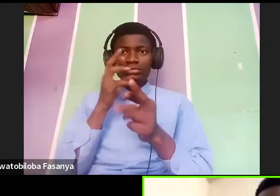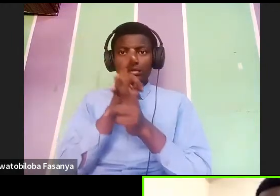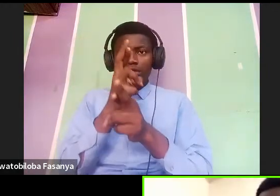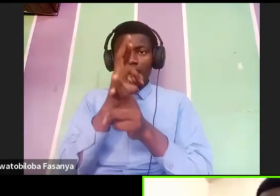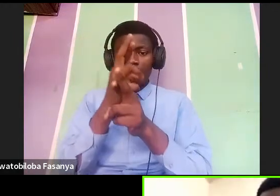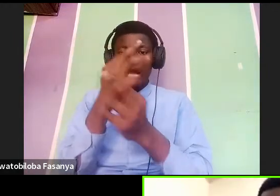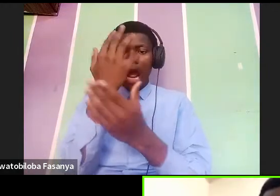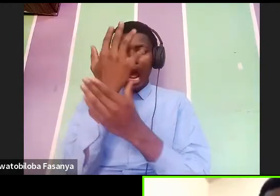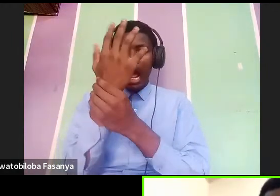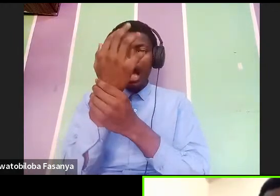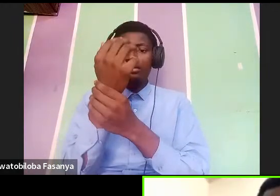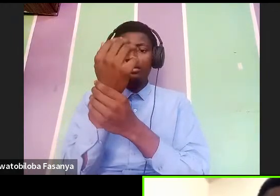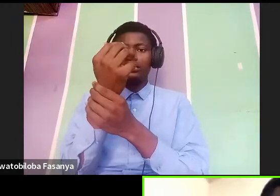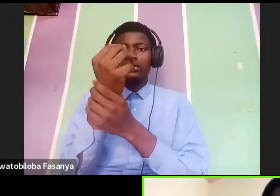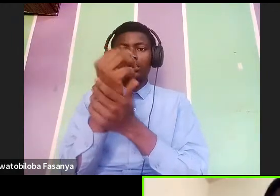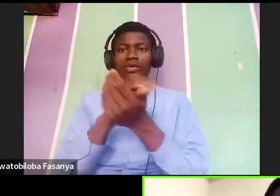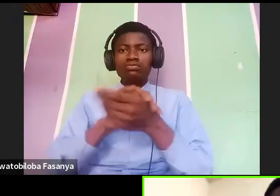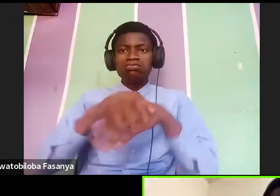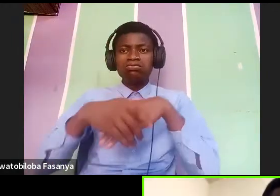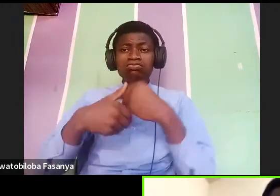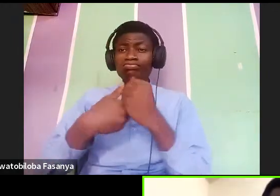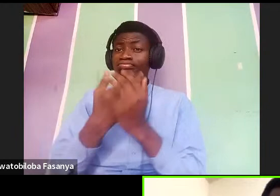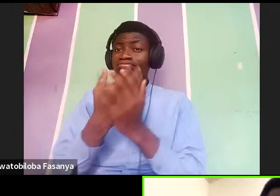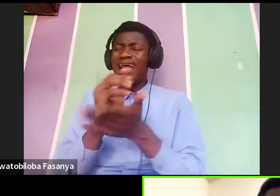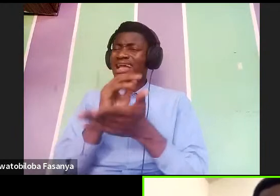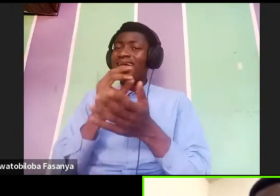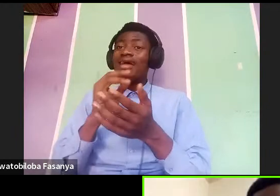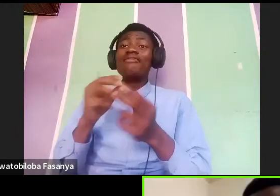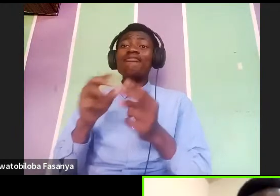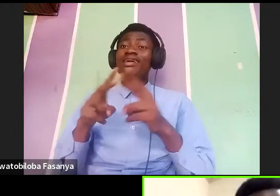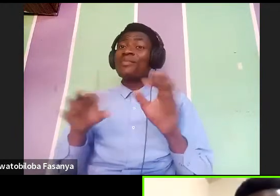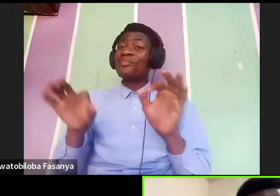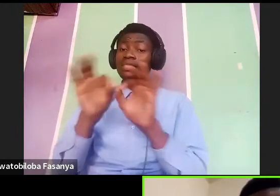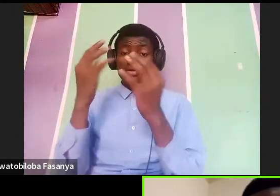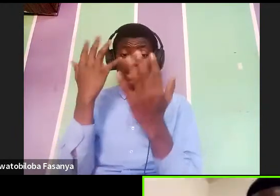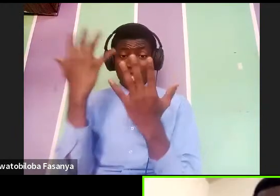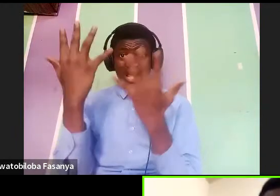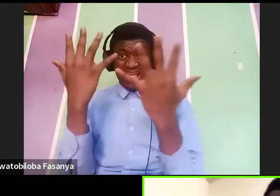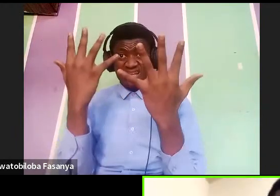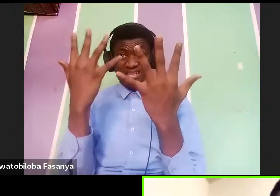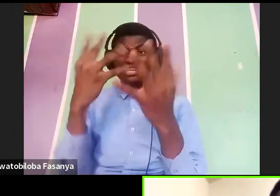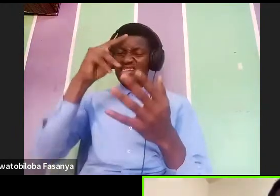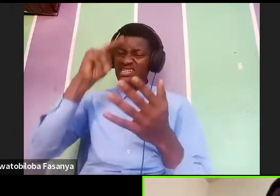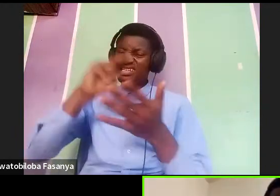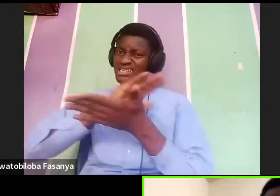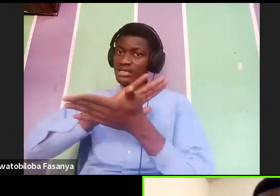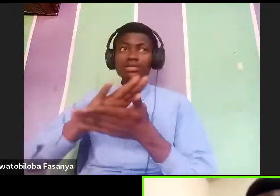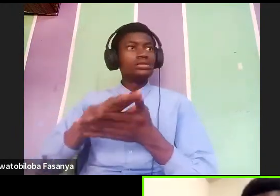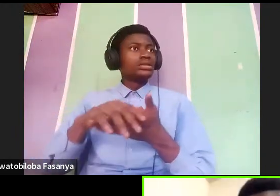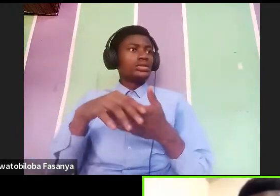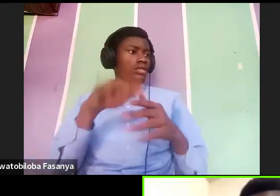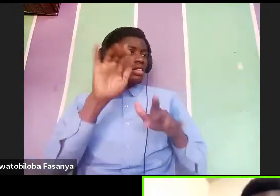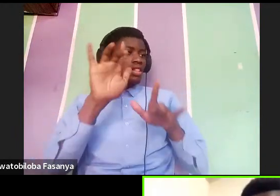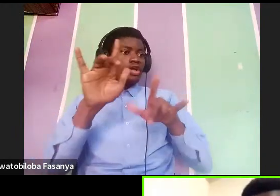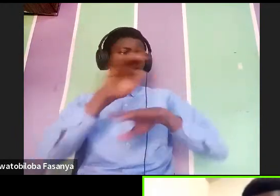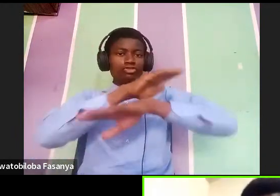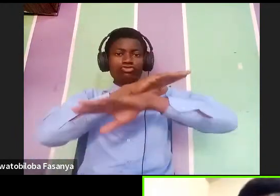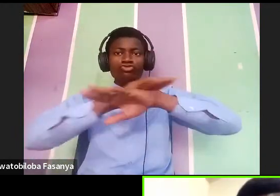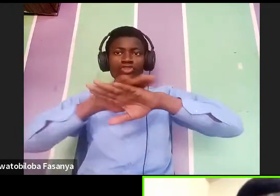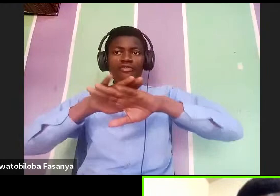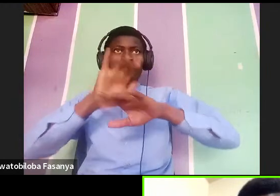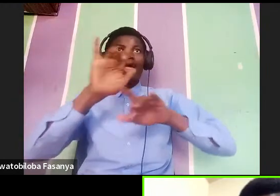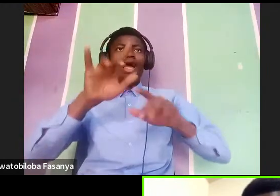it's very difficult for your hands to be clean all through the day, because as we go on, we touch the walls, we touch the railings, we do handshakes